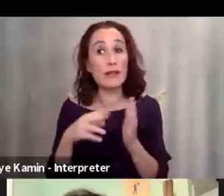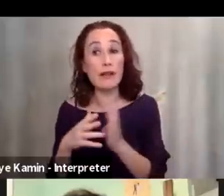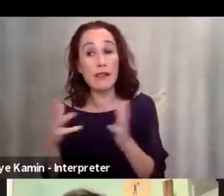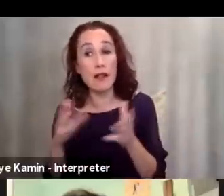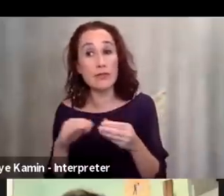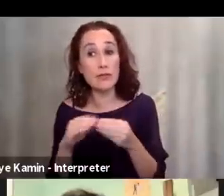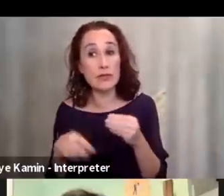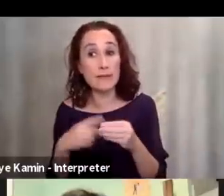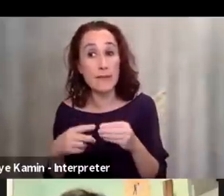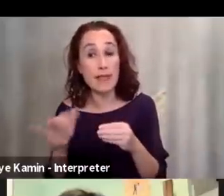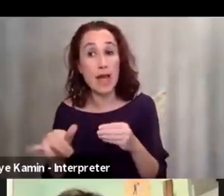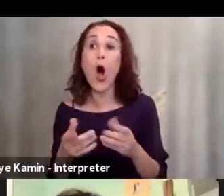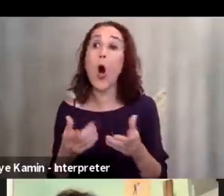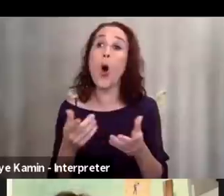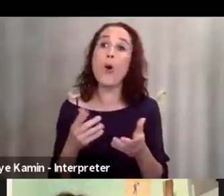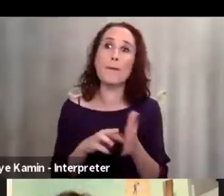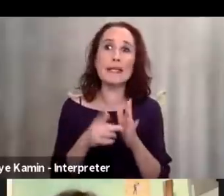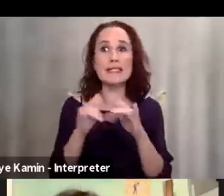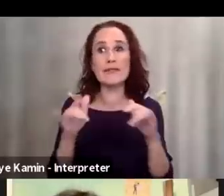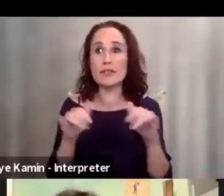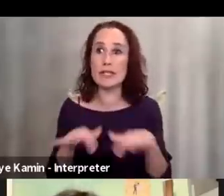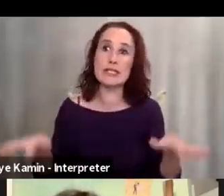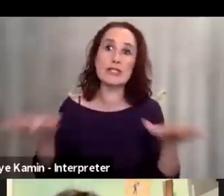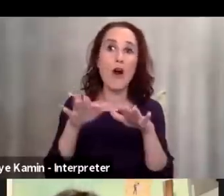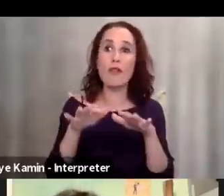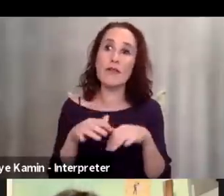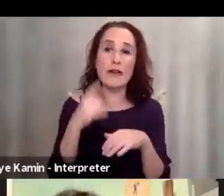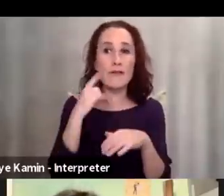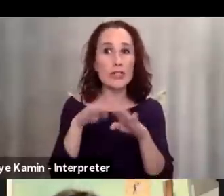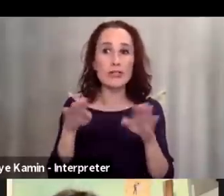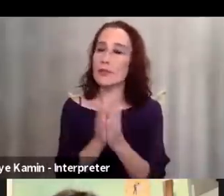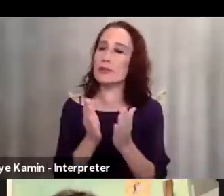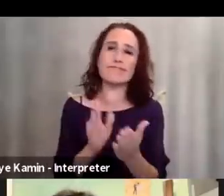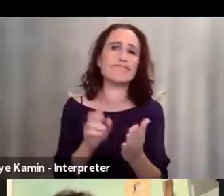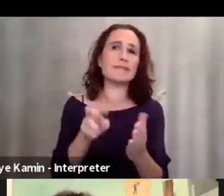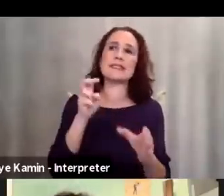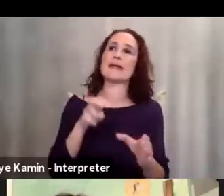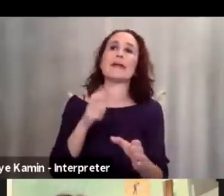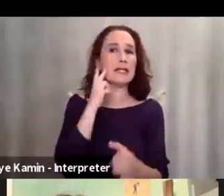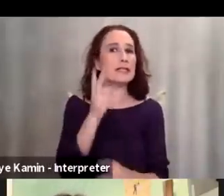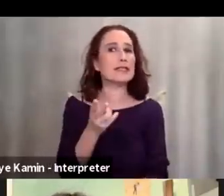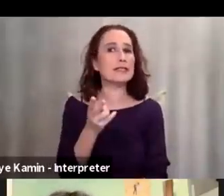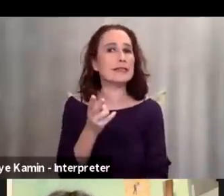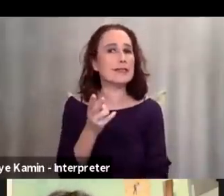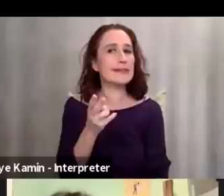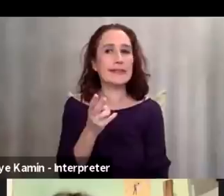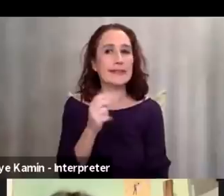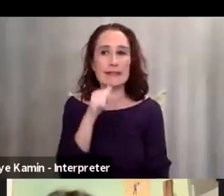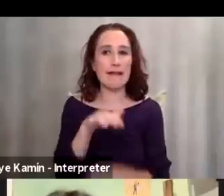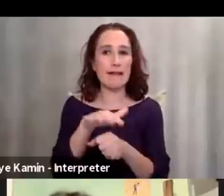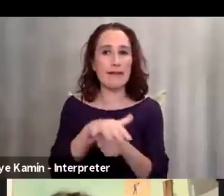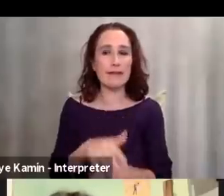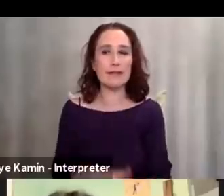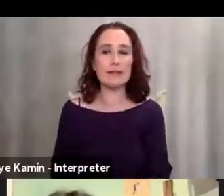about something, you think, oh, this is everywhere. But in reality, you know, you need to step back and really see what's happening. And I